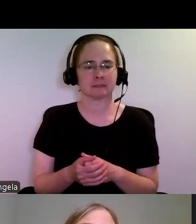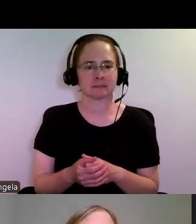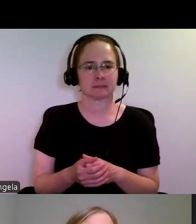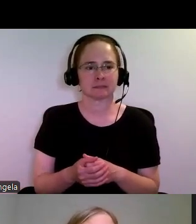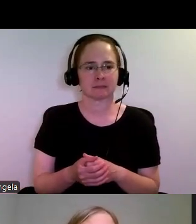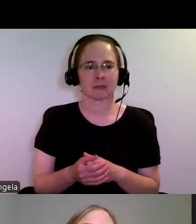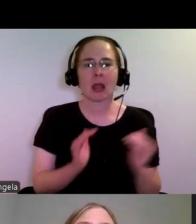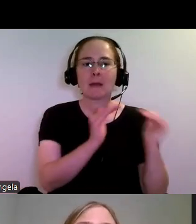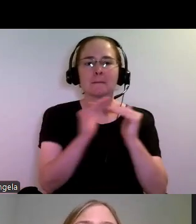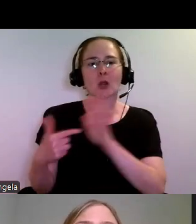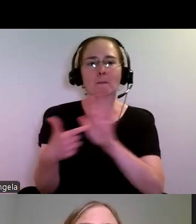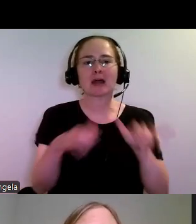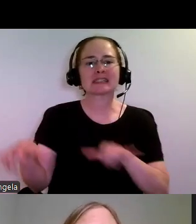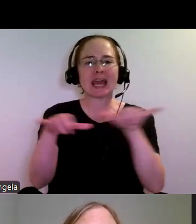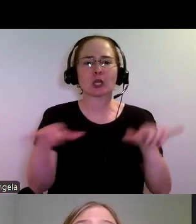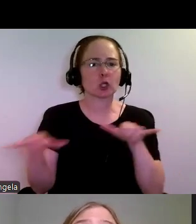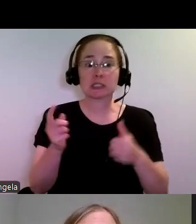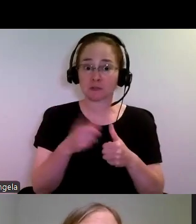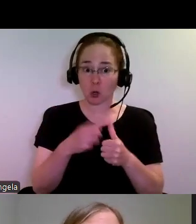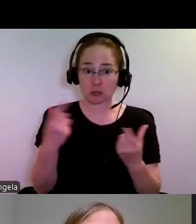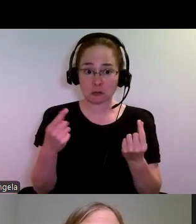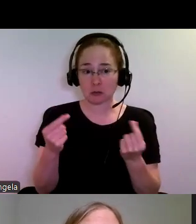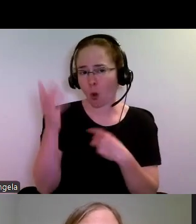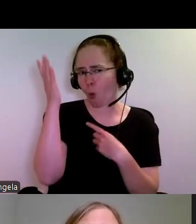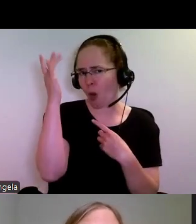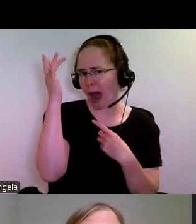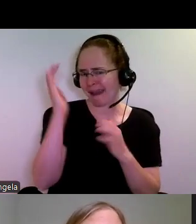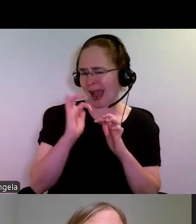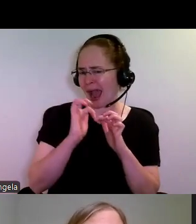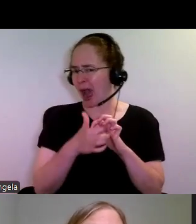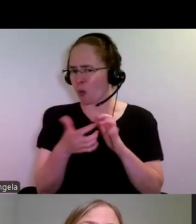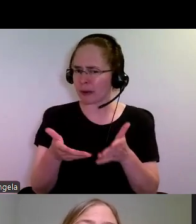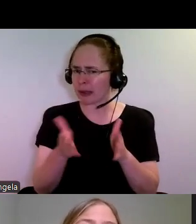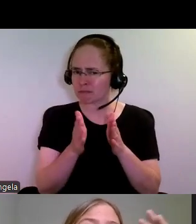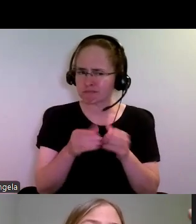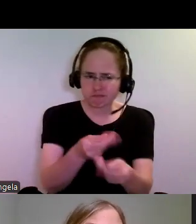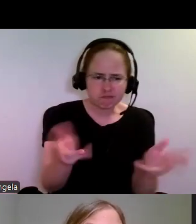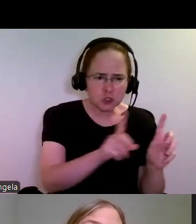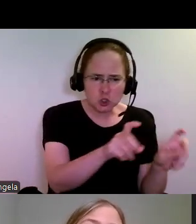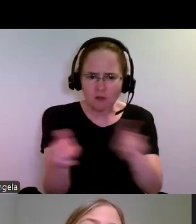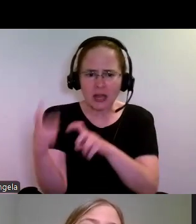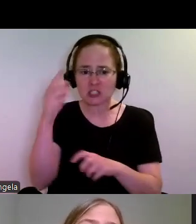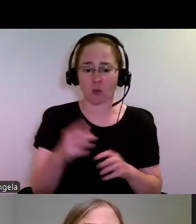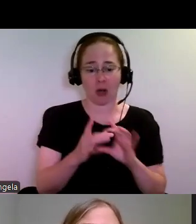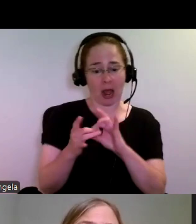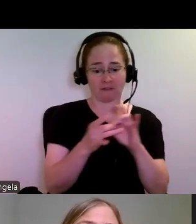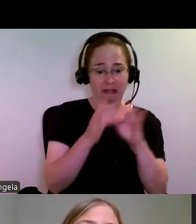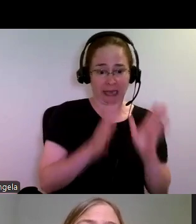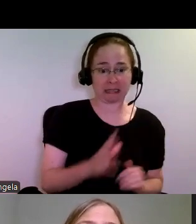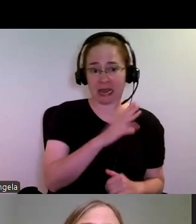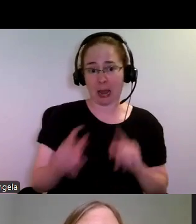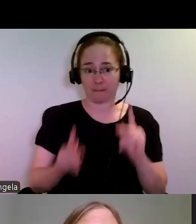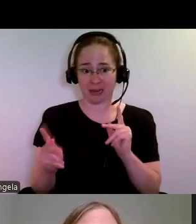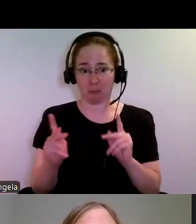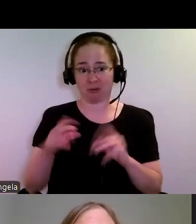So the peer model standards, I want to start by talking about the why for how we got into asking surveys for both our affiliates and for folks that are